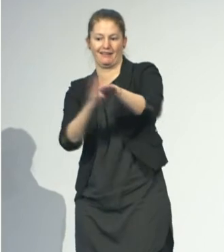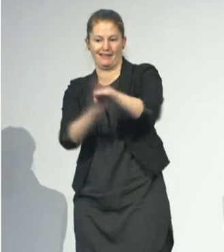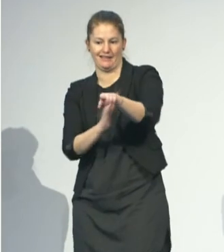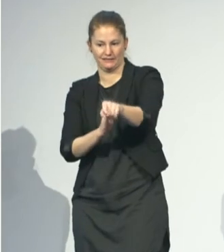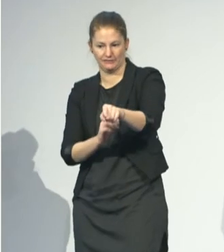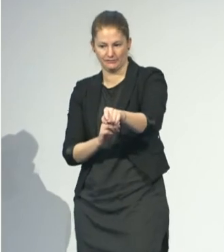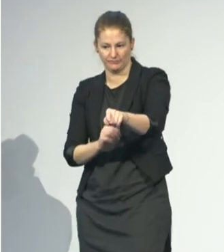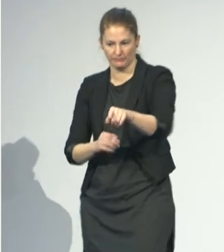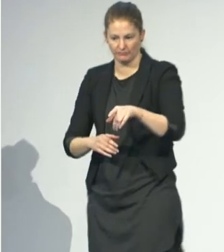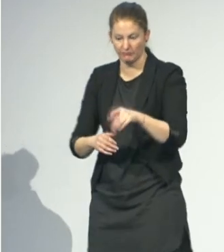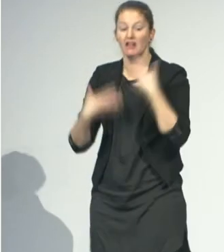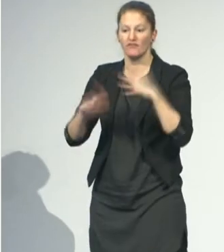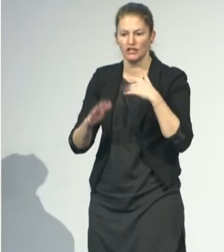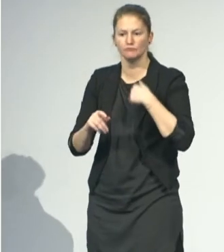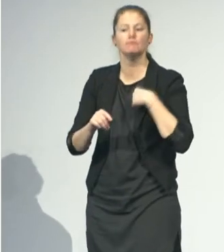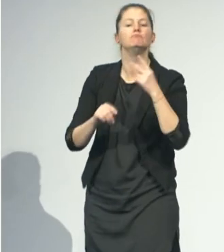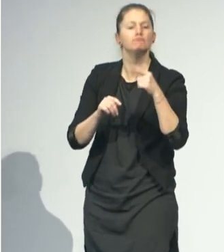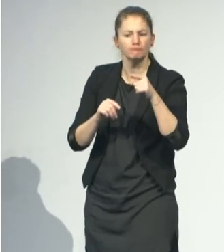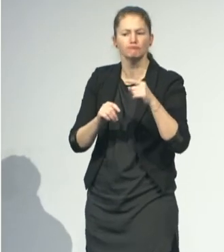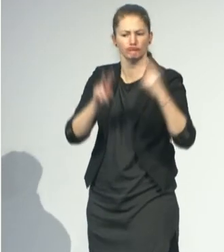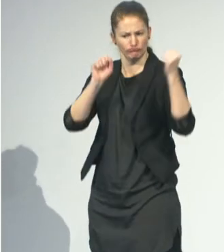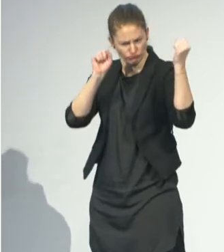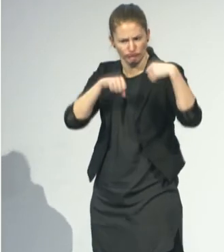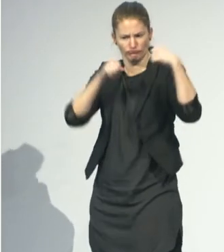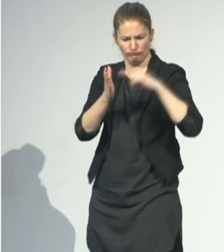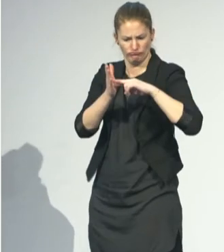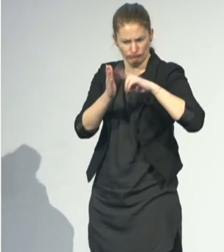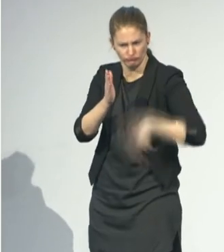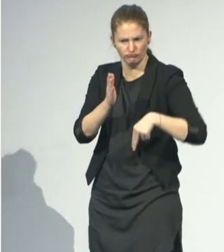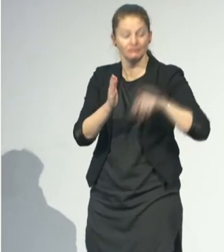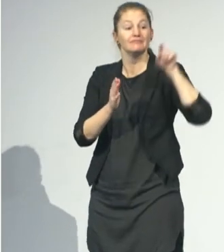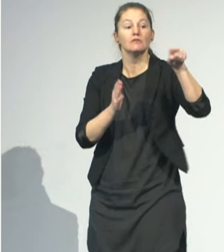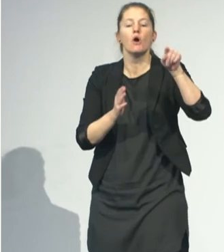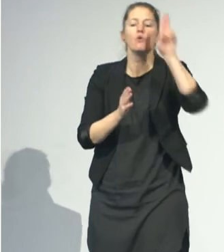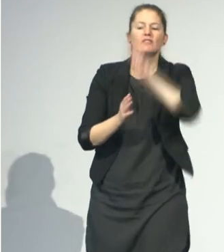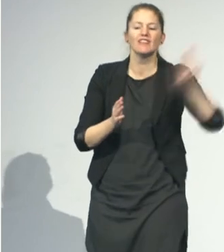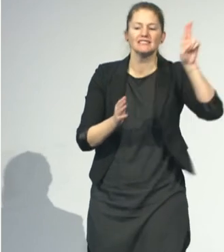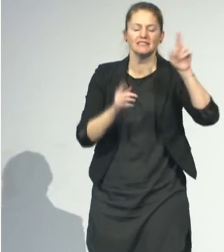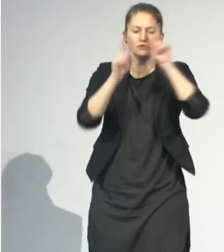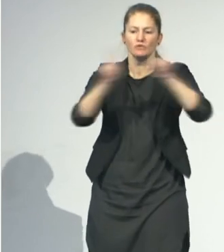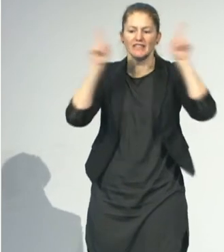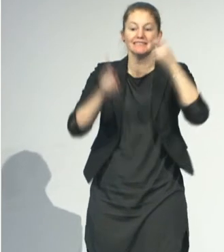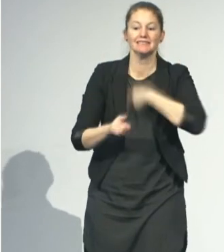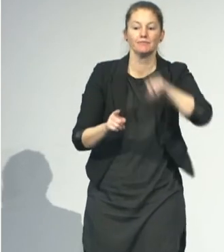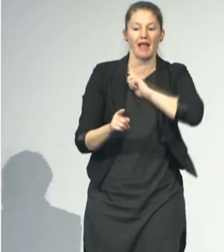and also the Royal Board of the of Disabilities of our country, and it